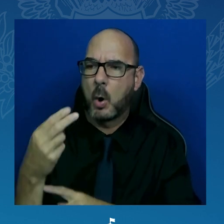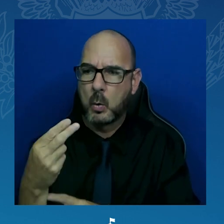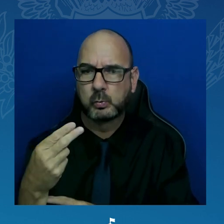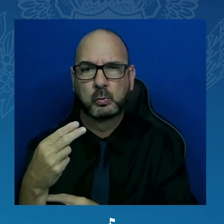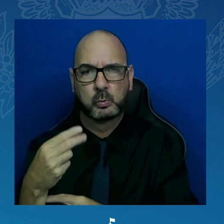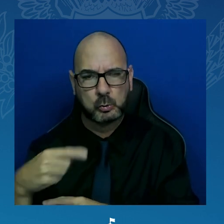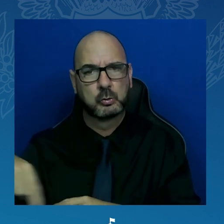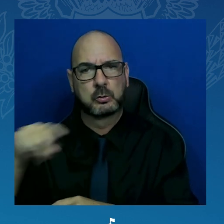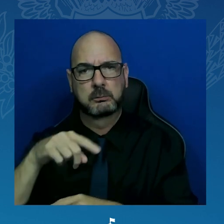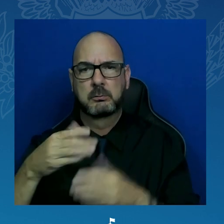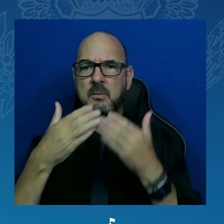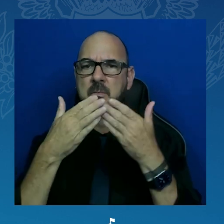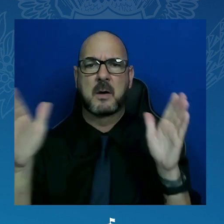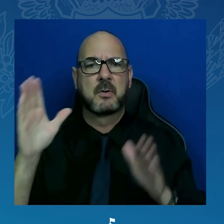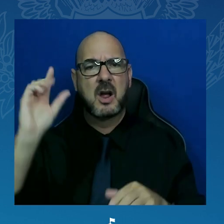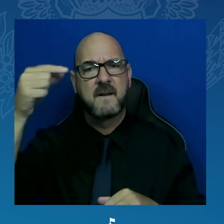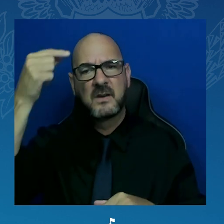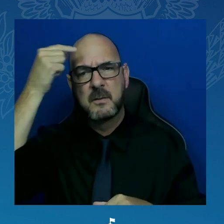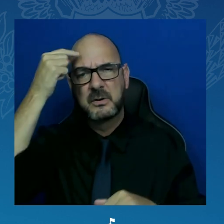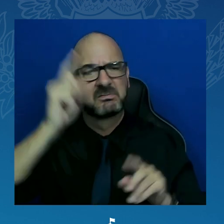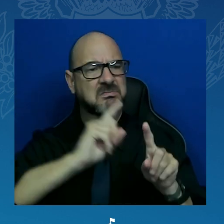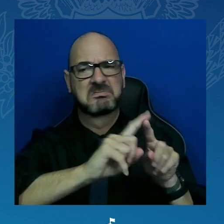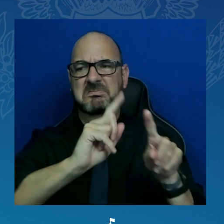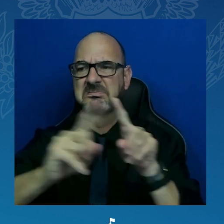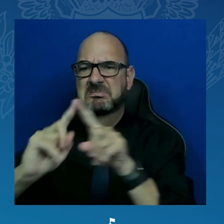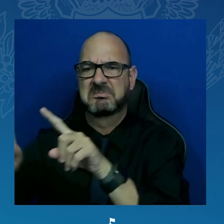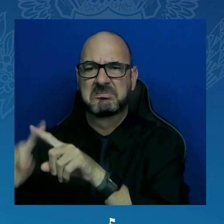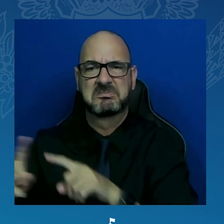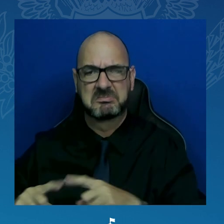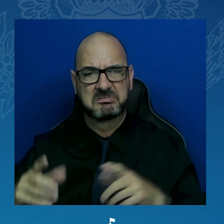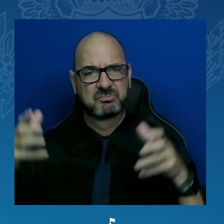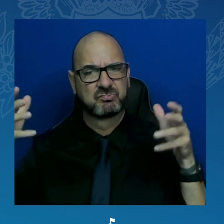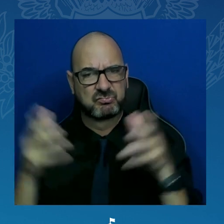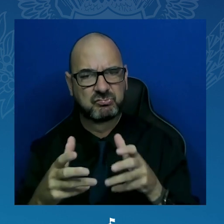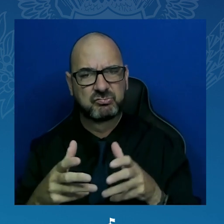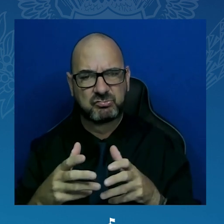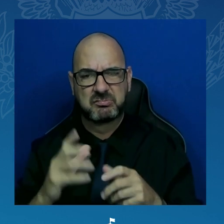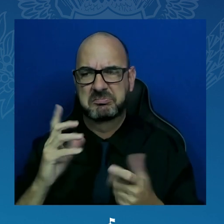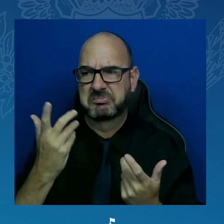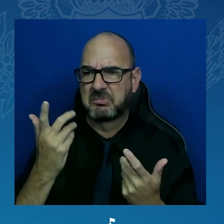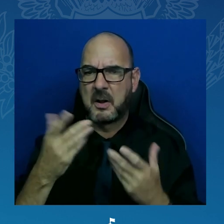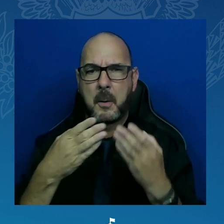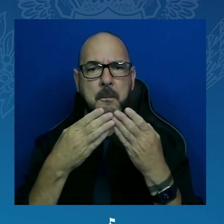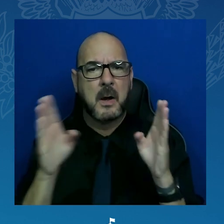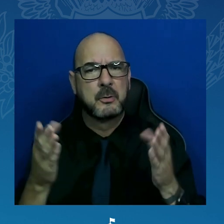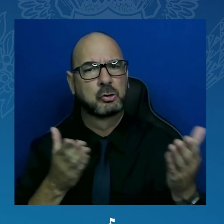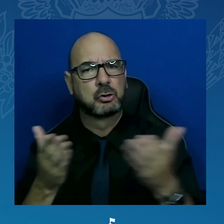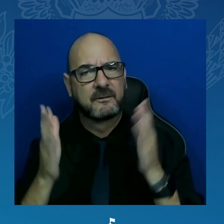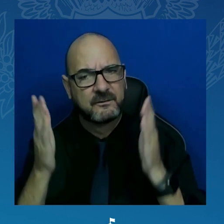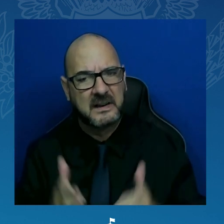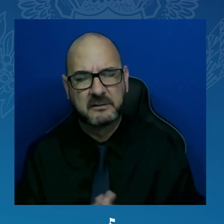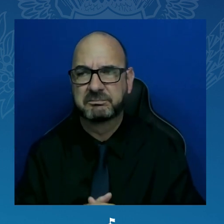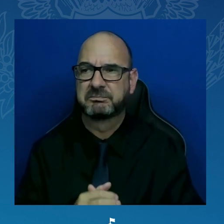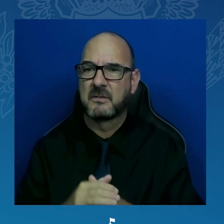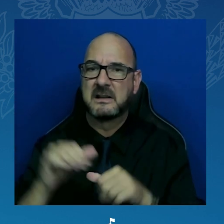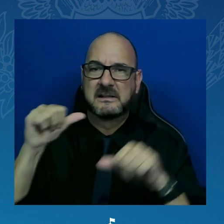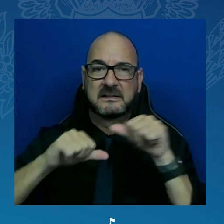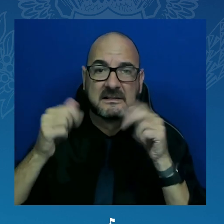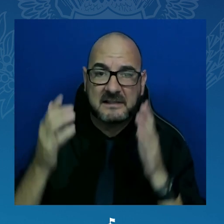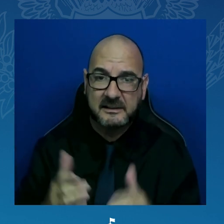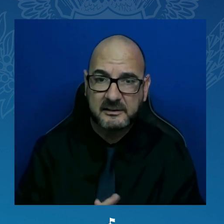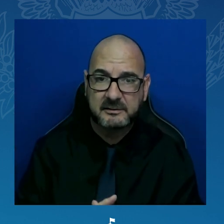spectrum, government and public servants, scientists and researchers, entrepreneurs, investors, and